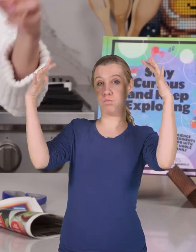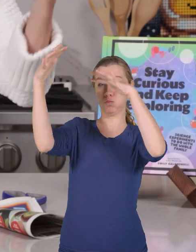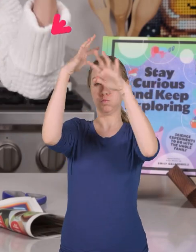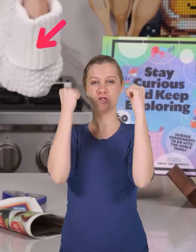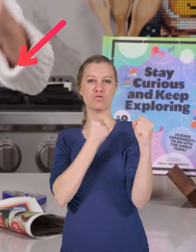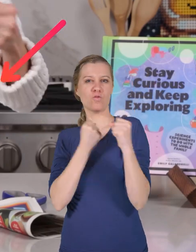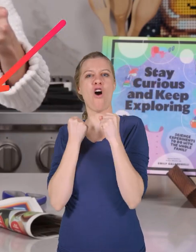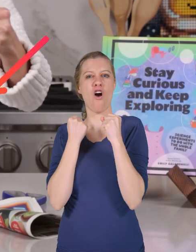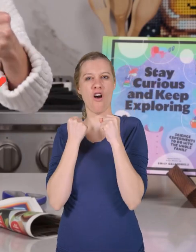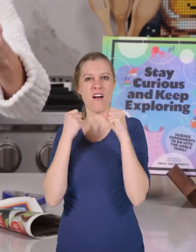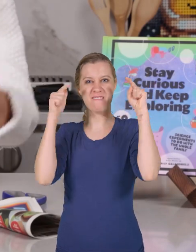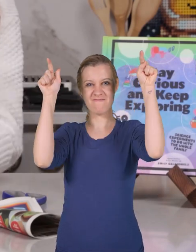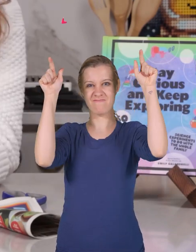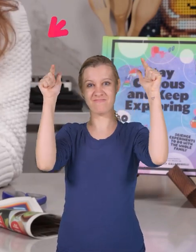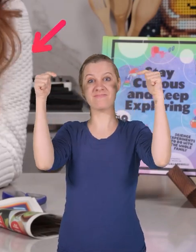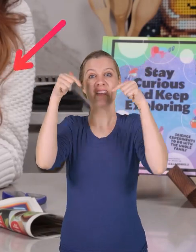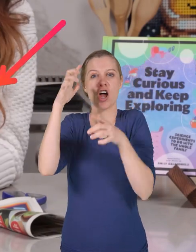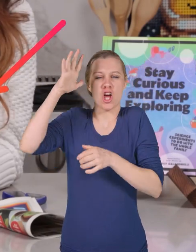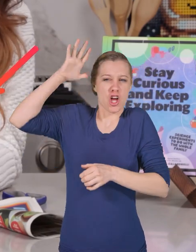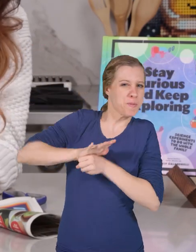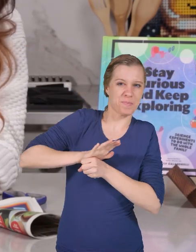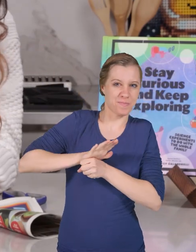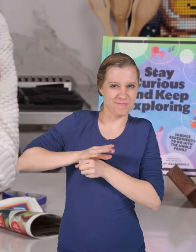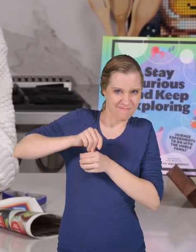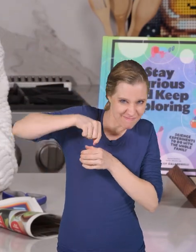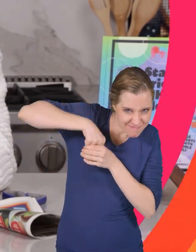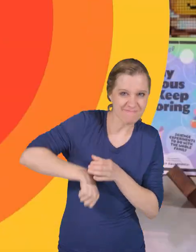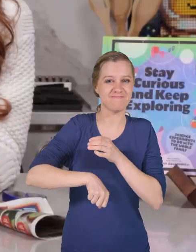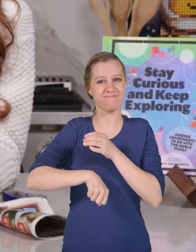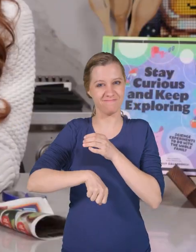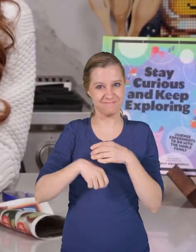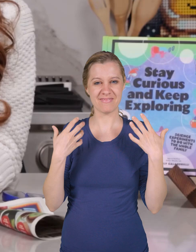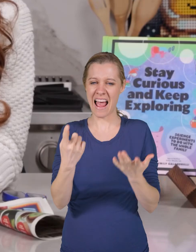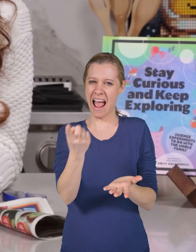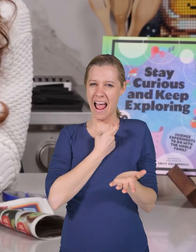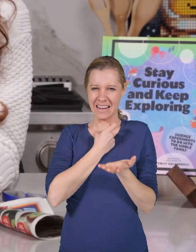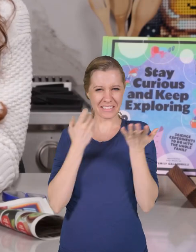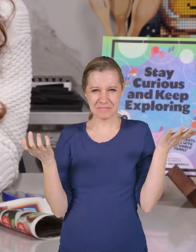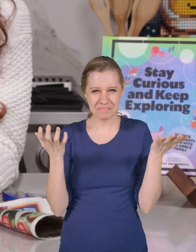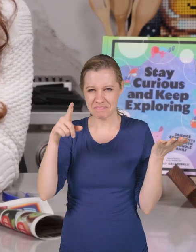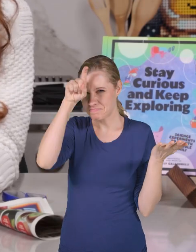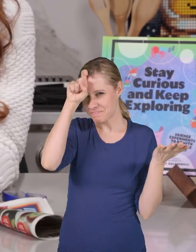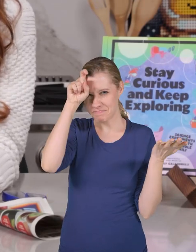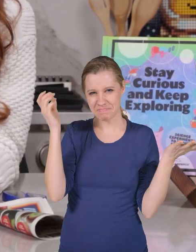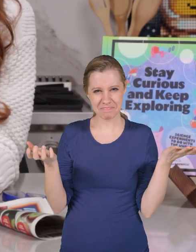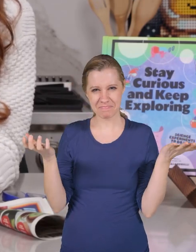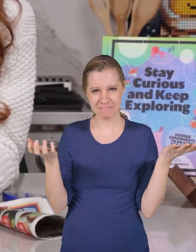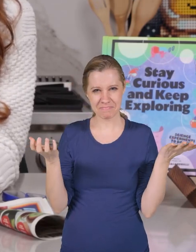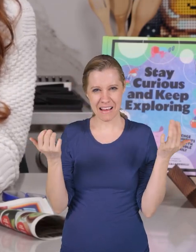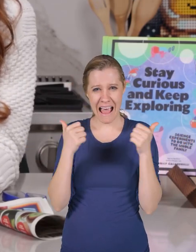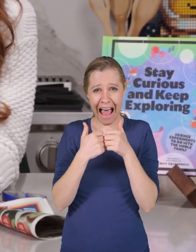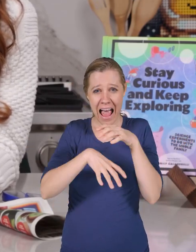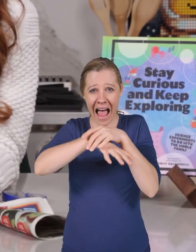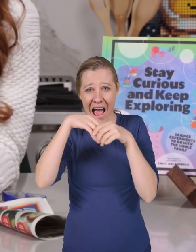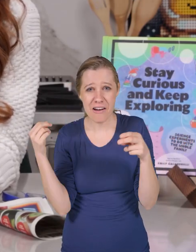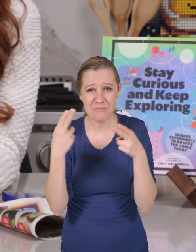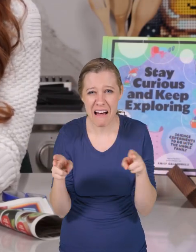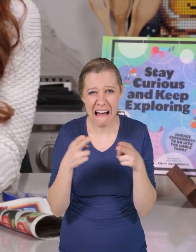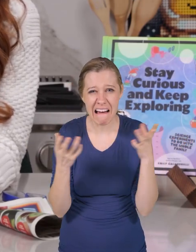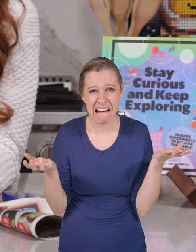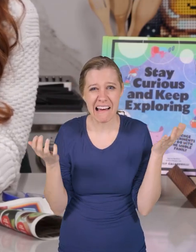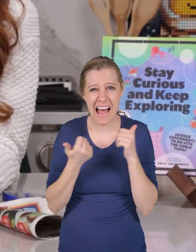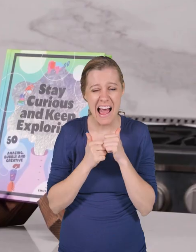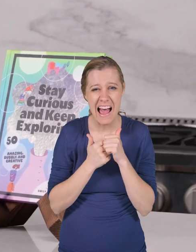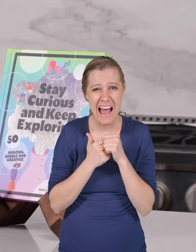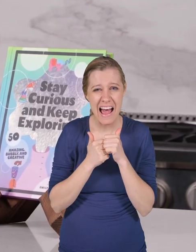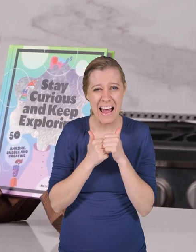atmospheric pressure that was stronger pushed in the egg into the bottle. So now you might ask, how do you get the